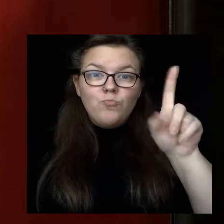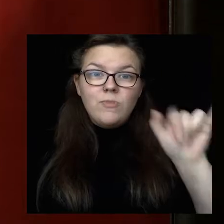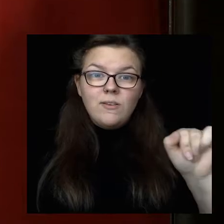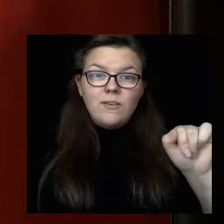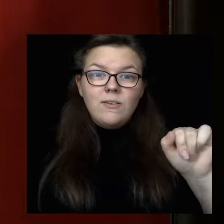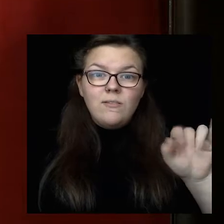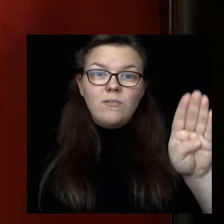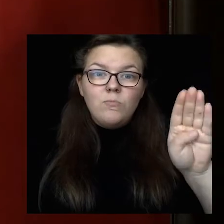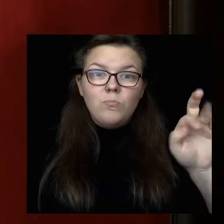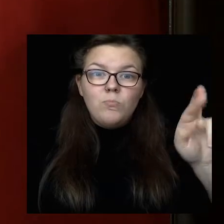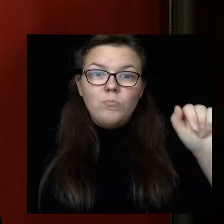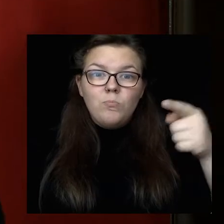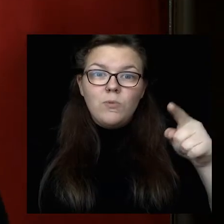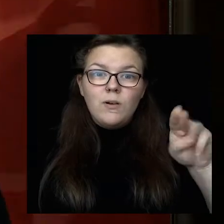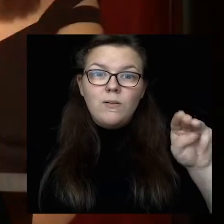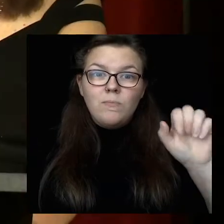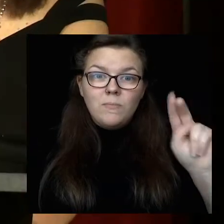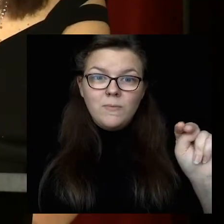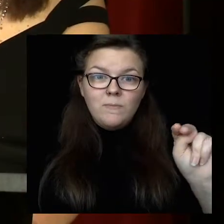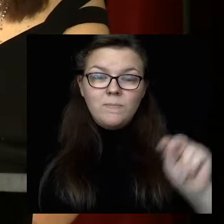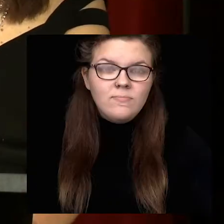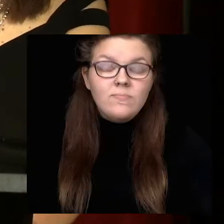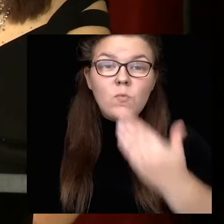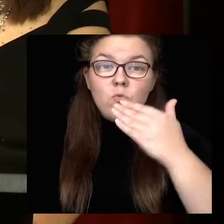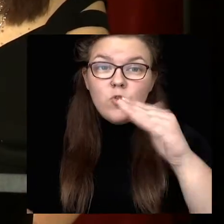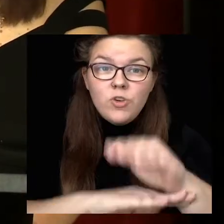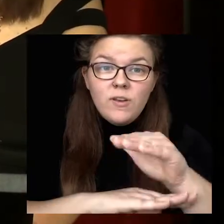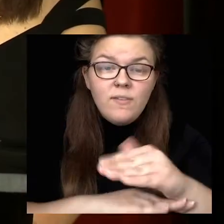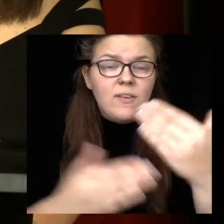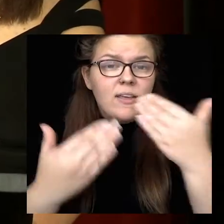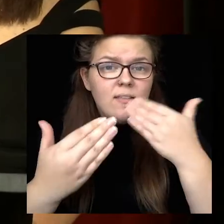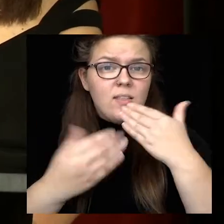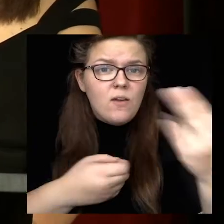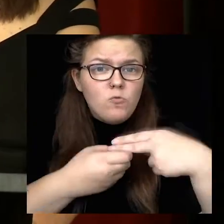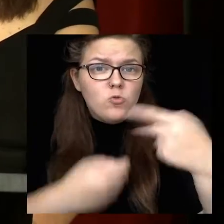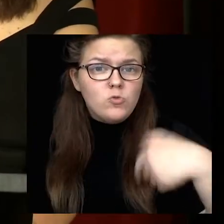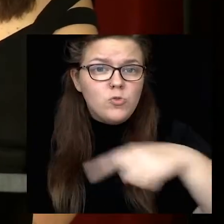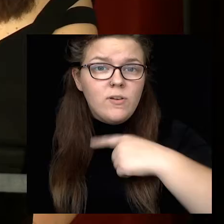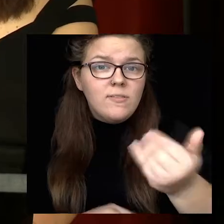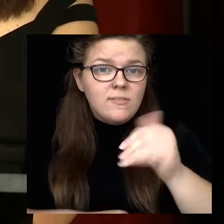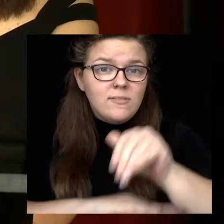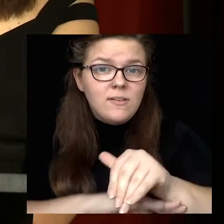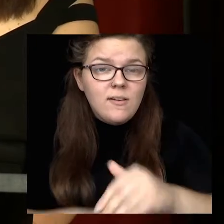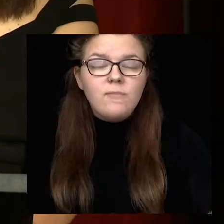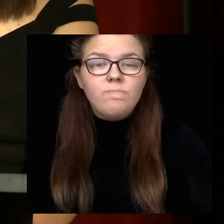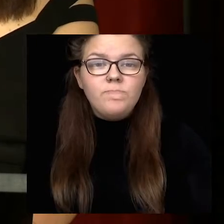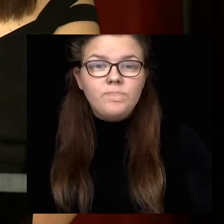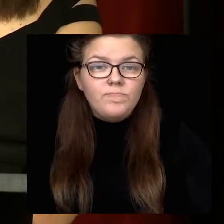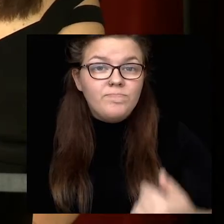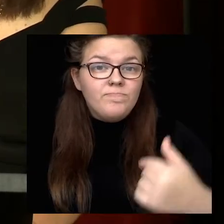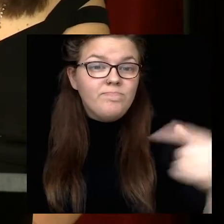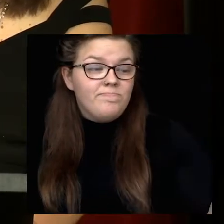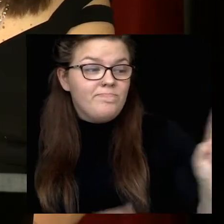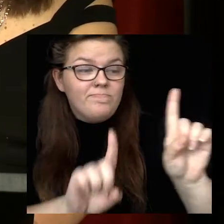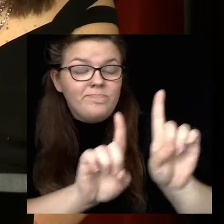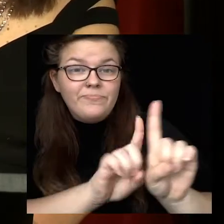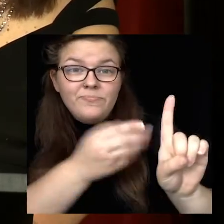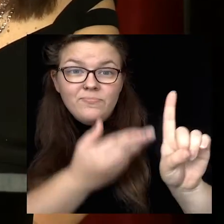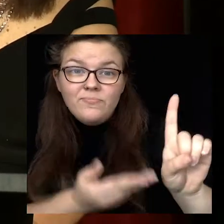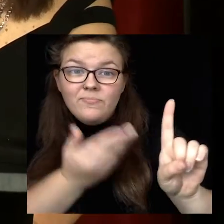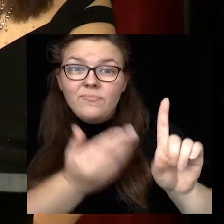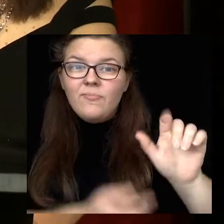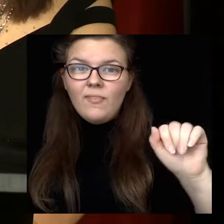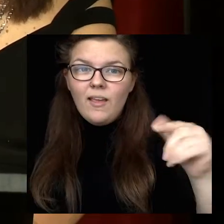Director, Randy Bregman. Good evening, and thank you for joining us tonight. I'm accompanied by my dear